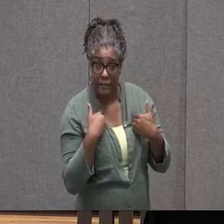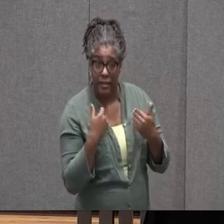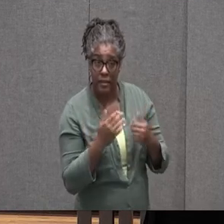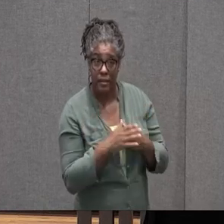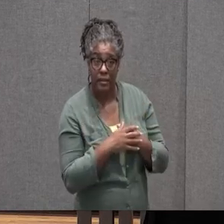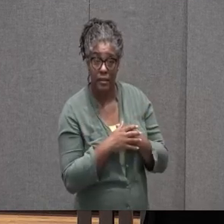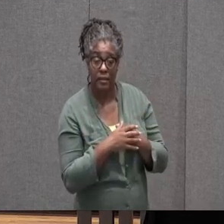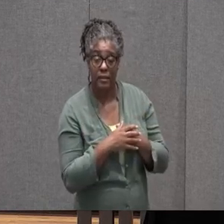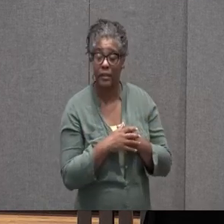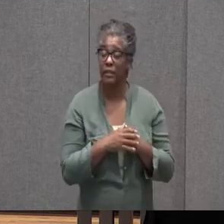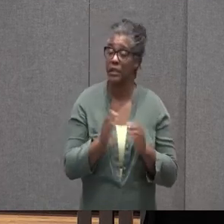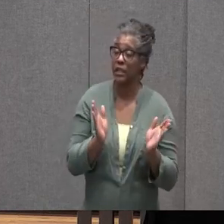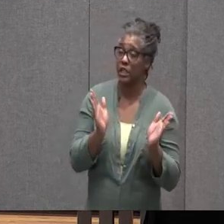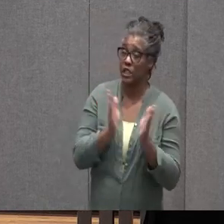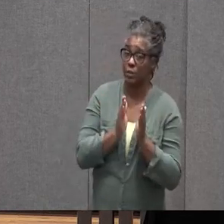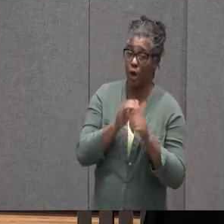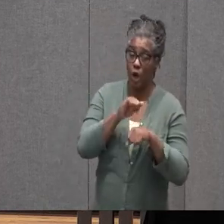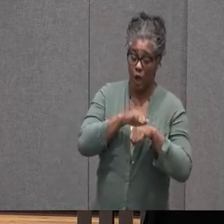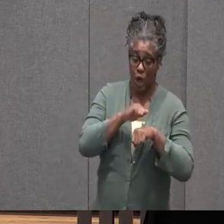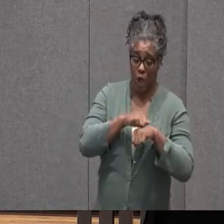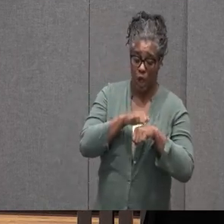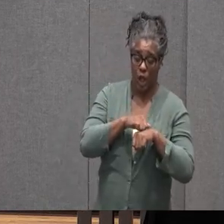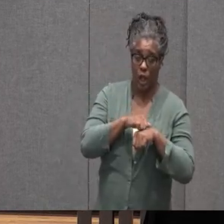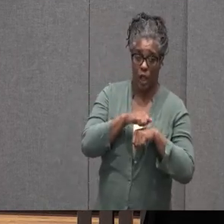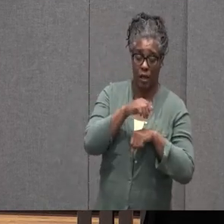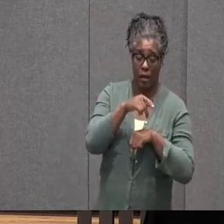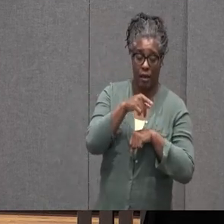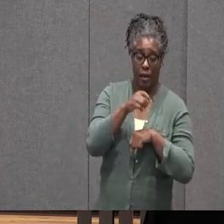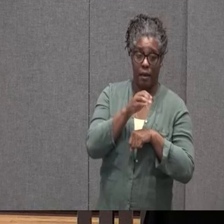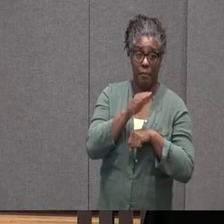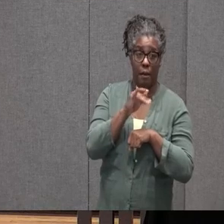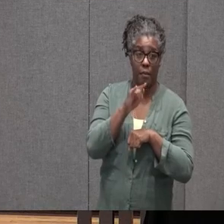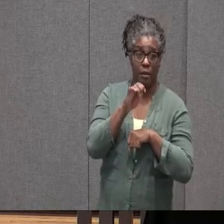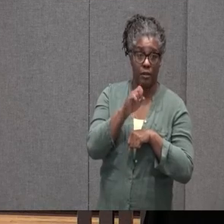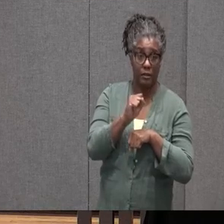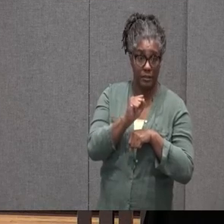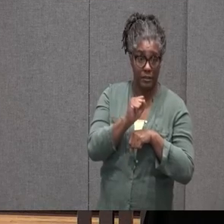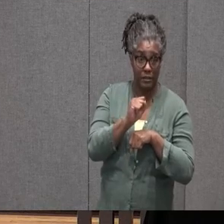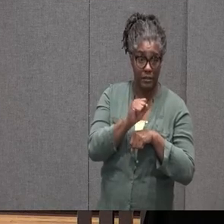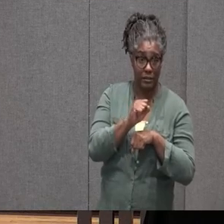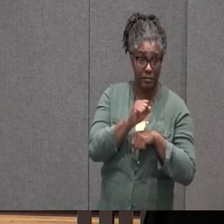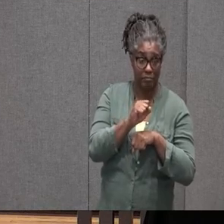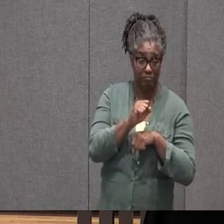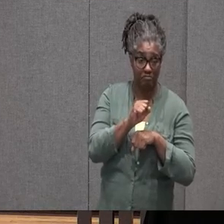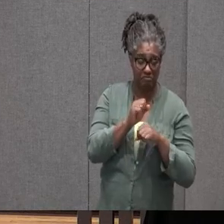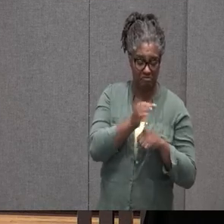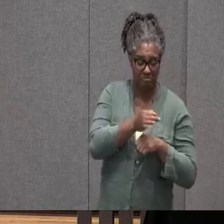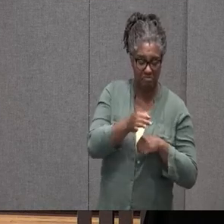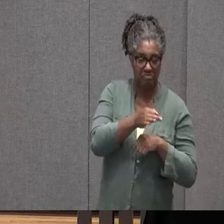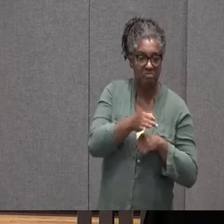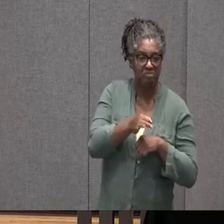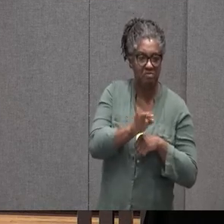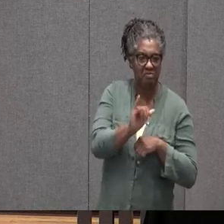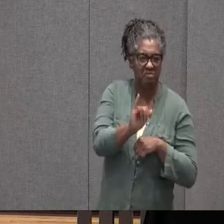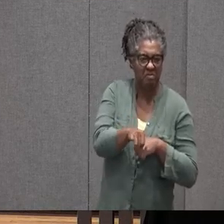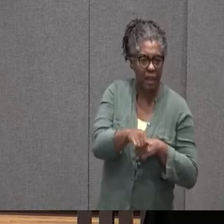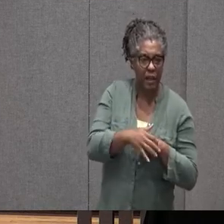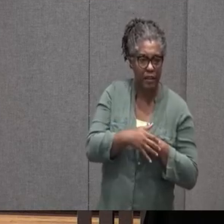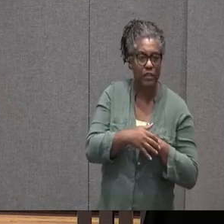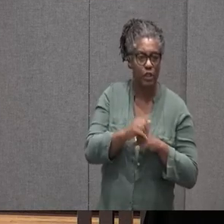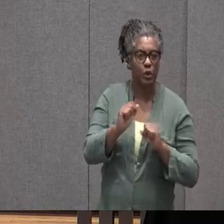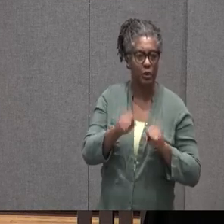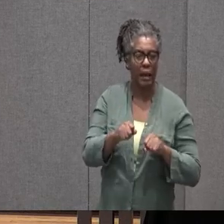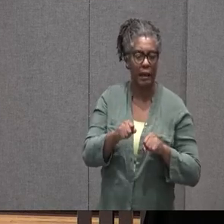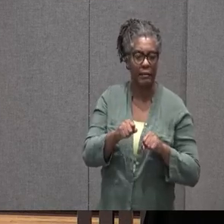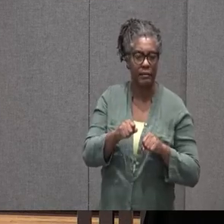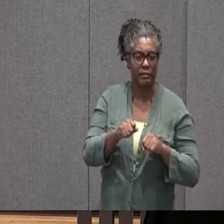Small pebbles that won't hurt if they hit somebody. If you're outside. Yes. Shooting away. So, you know, I think a lot of this